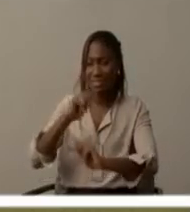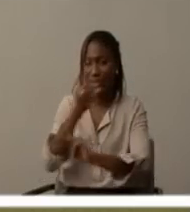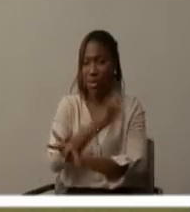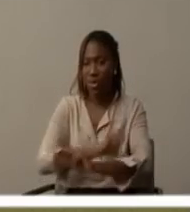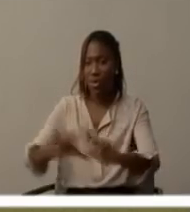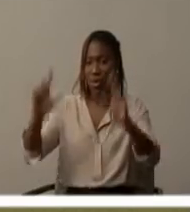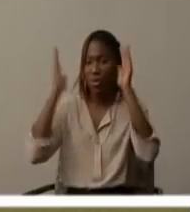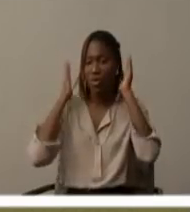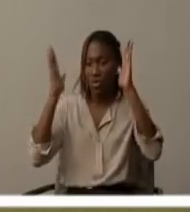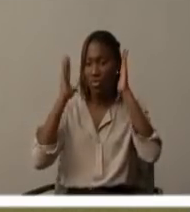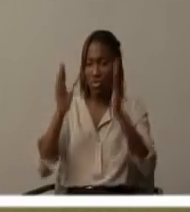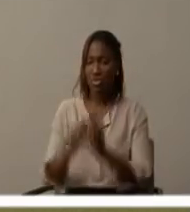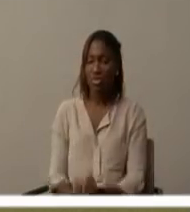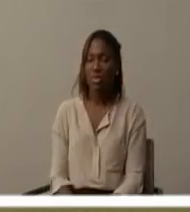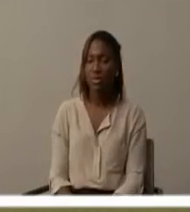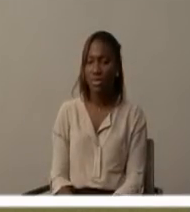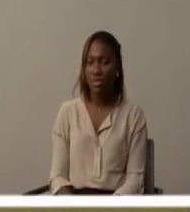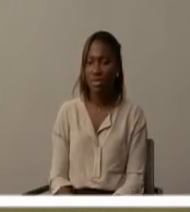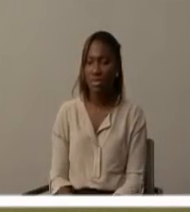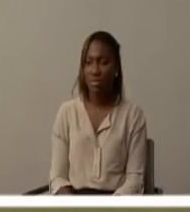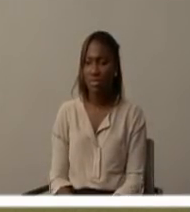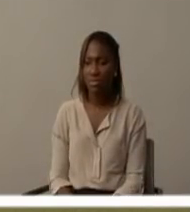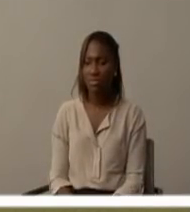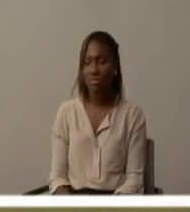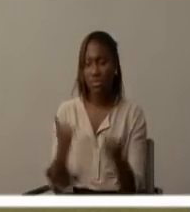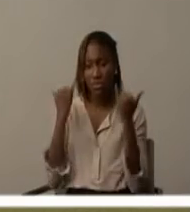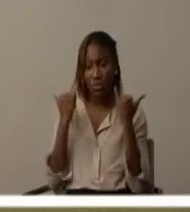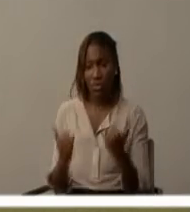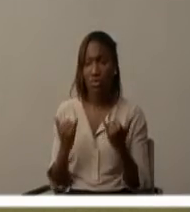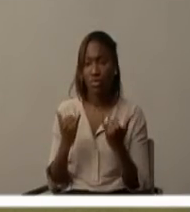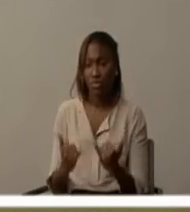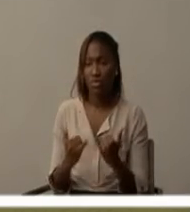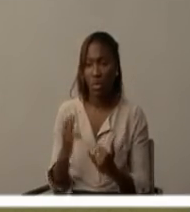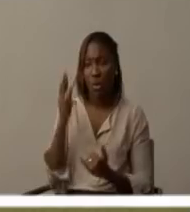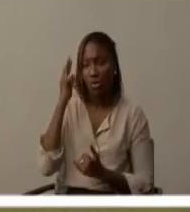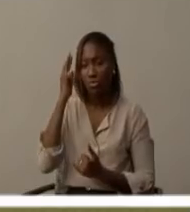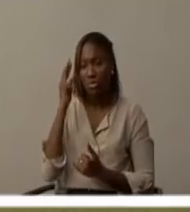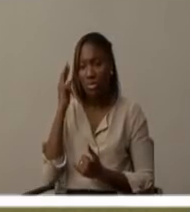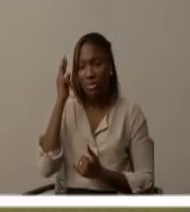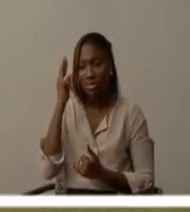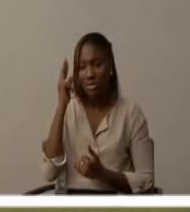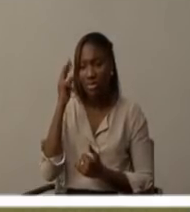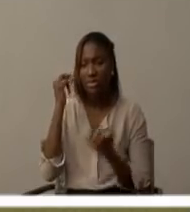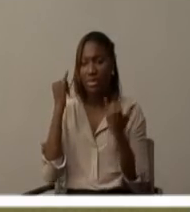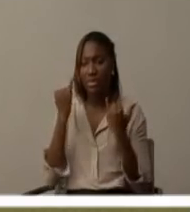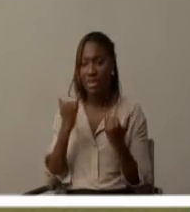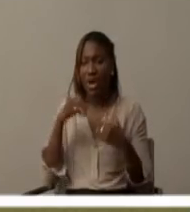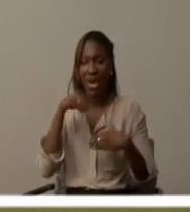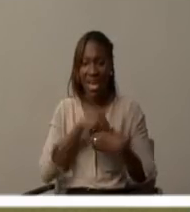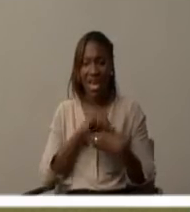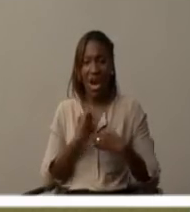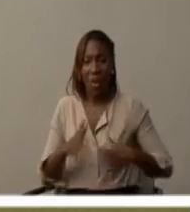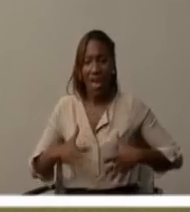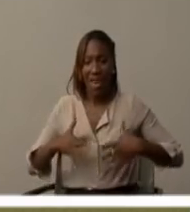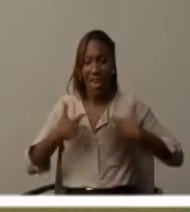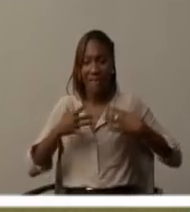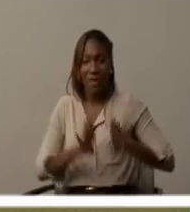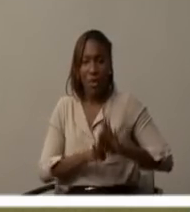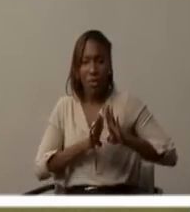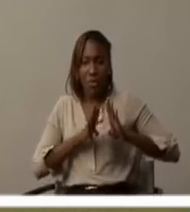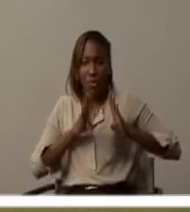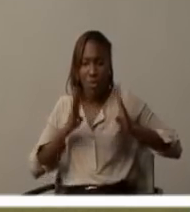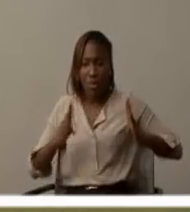hear us. Lord, graciously hear us. At this time of reflection, let us open the graves of our own lives so that